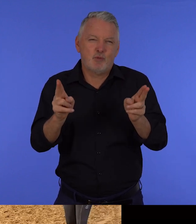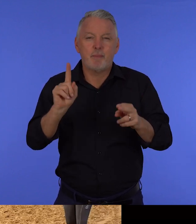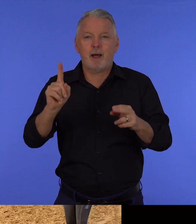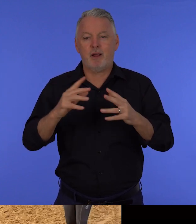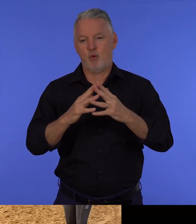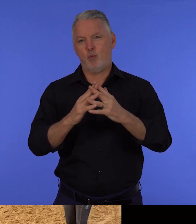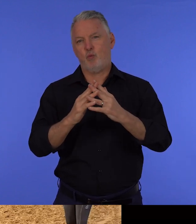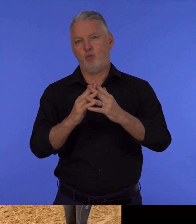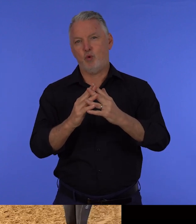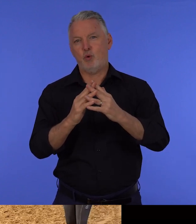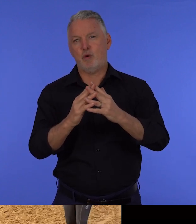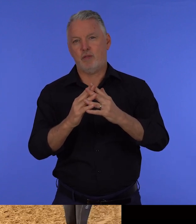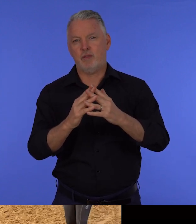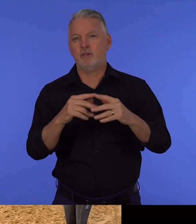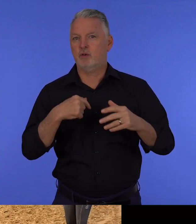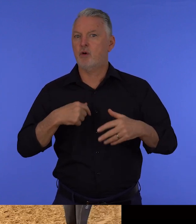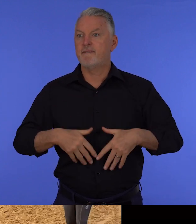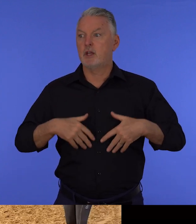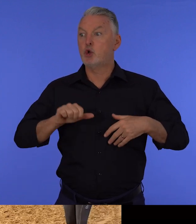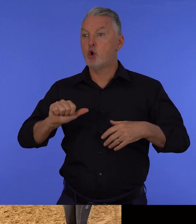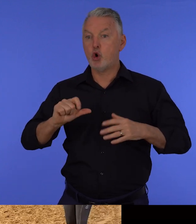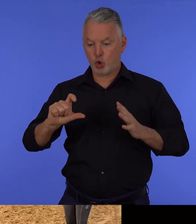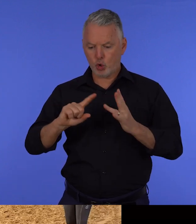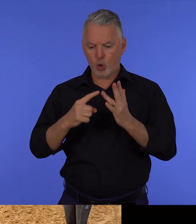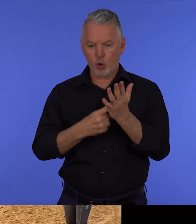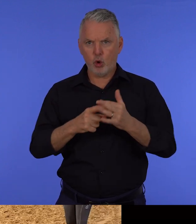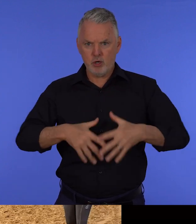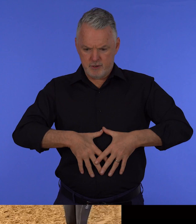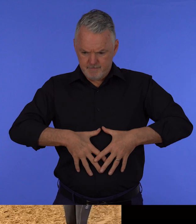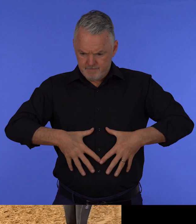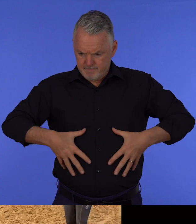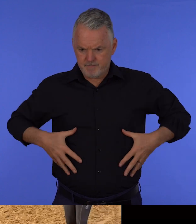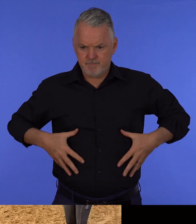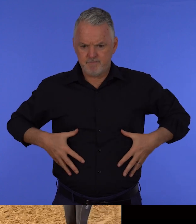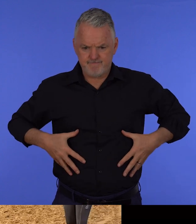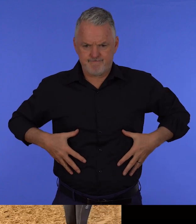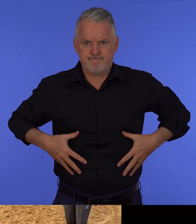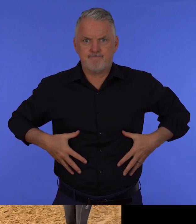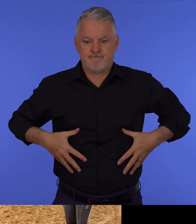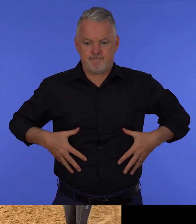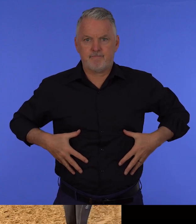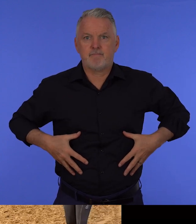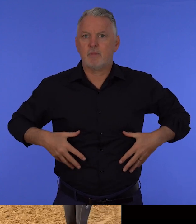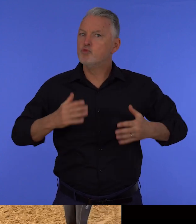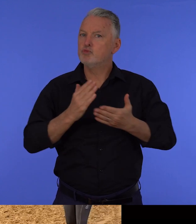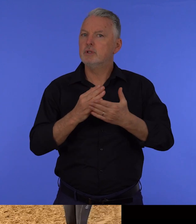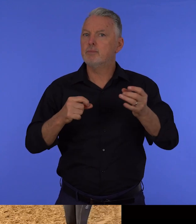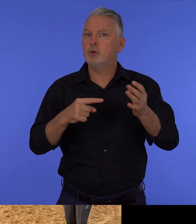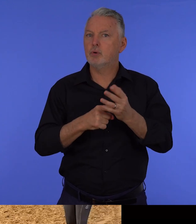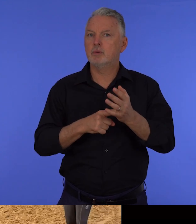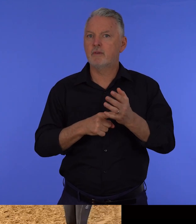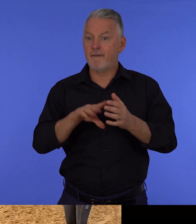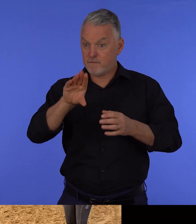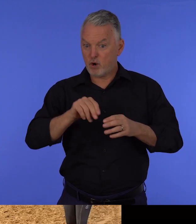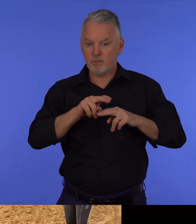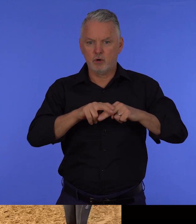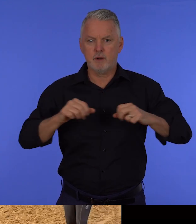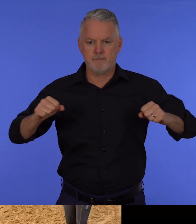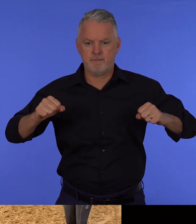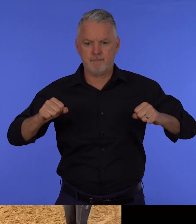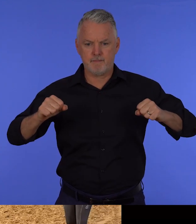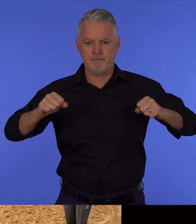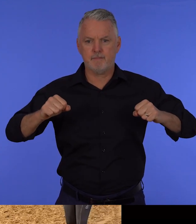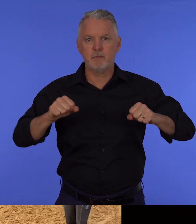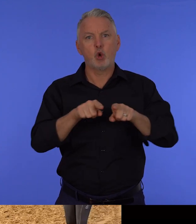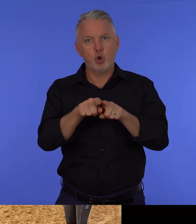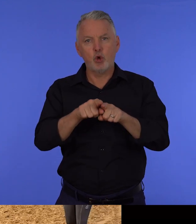that she is exhausted, but it's all worth it. And yes, it's definitely good for her core.